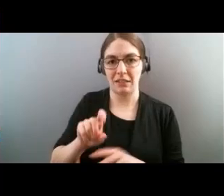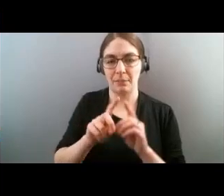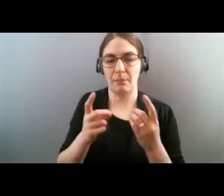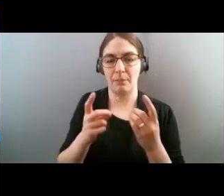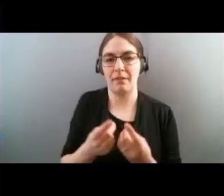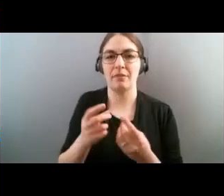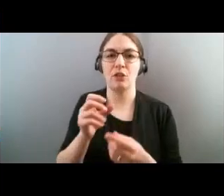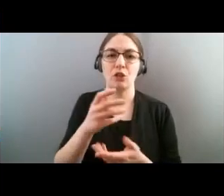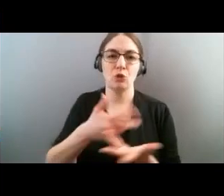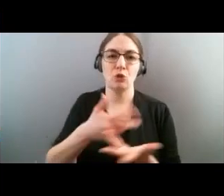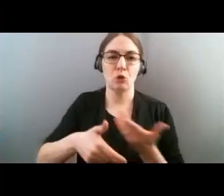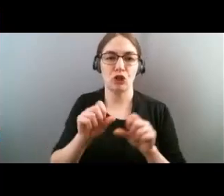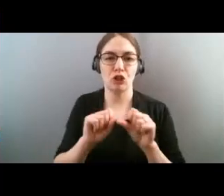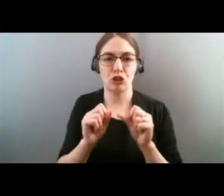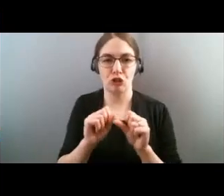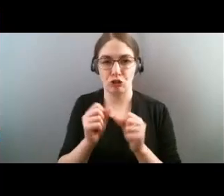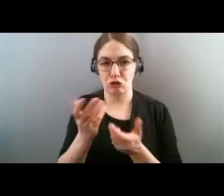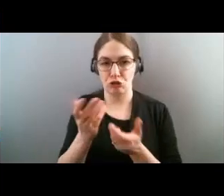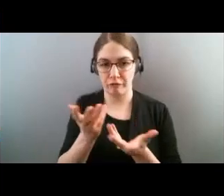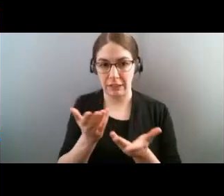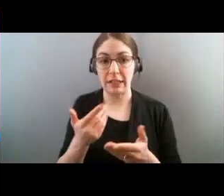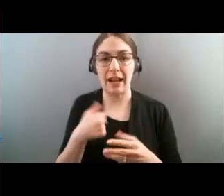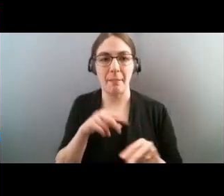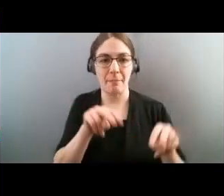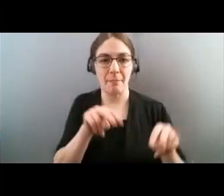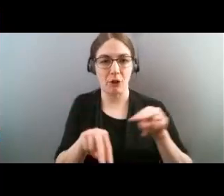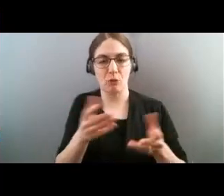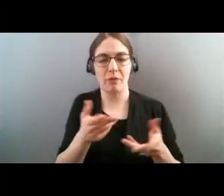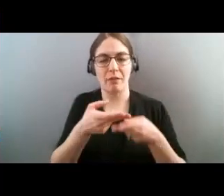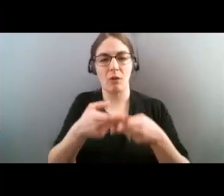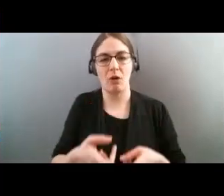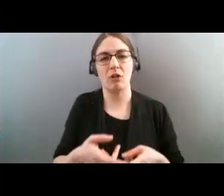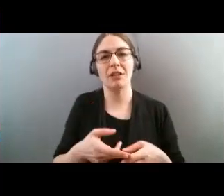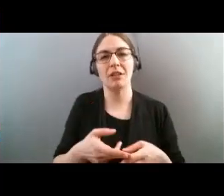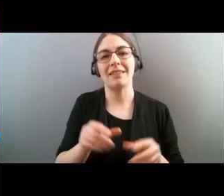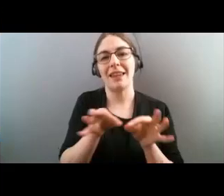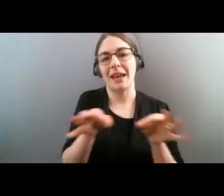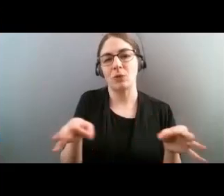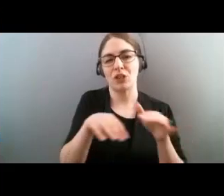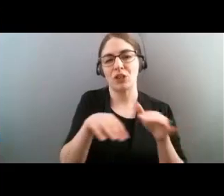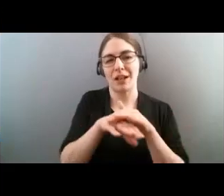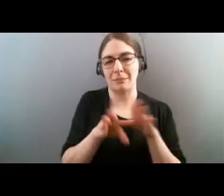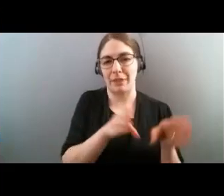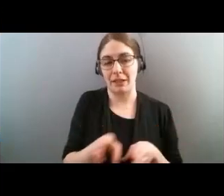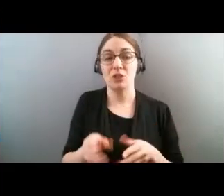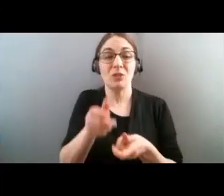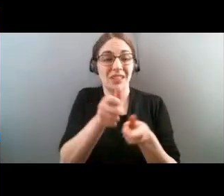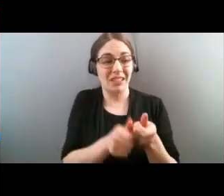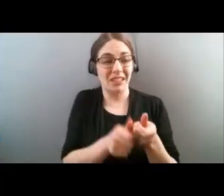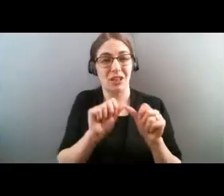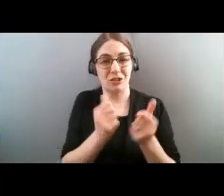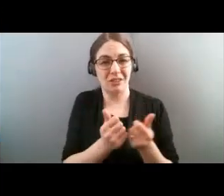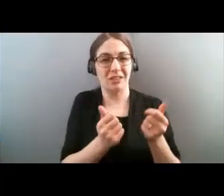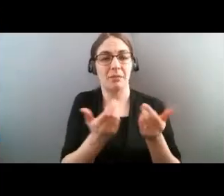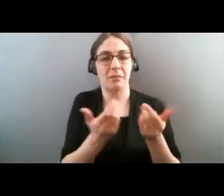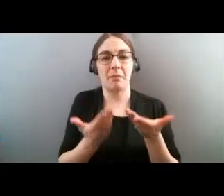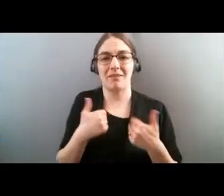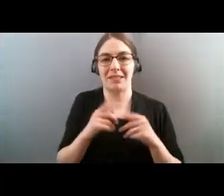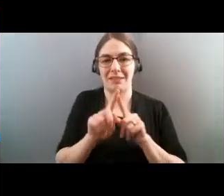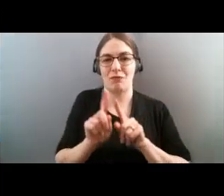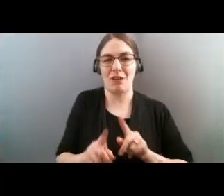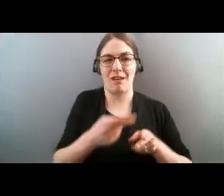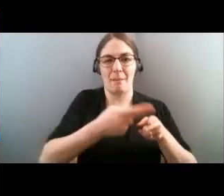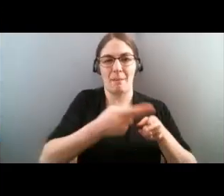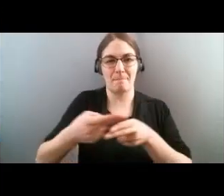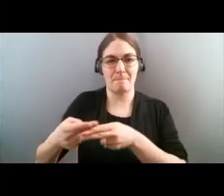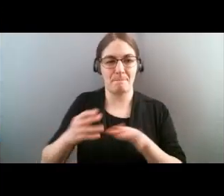monitor what they call the language access plan. So each agency might call it different. Nowadays, it's important to capture